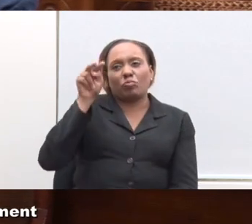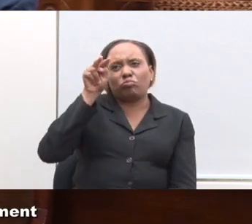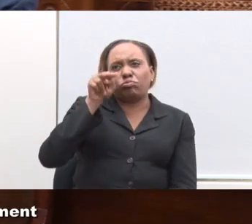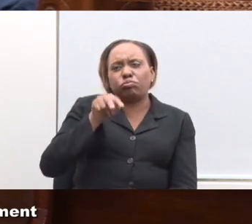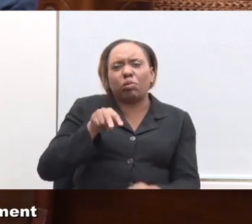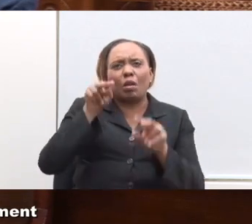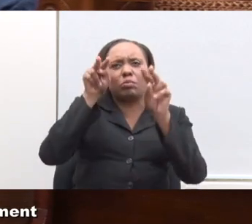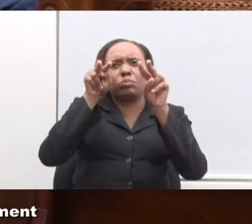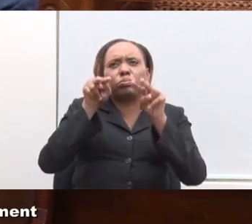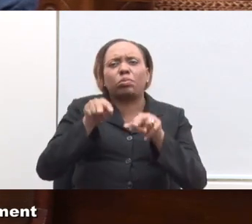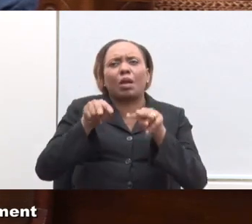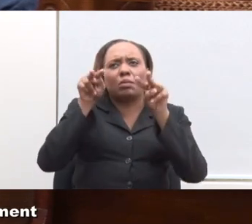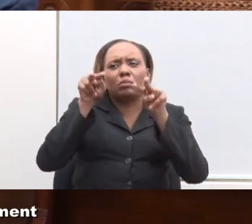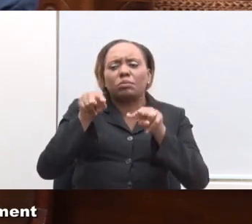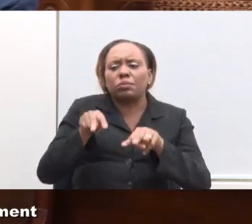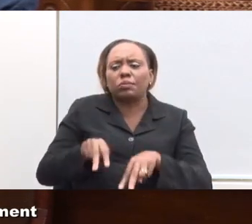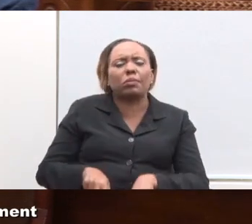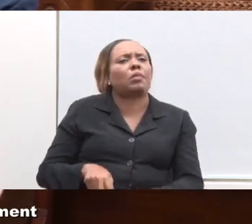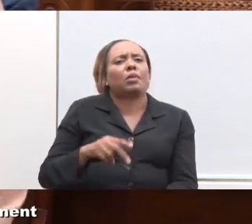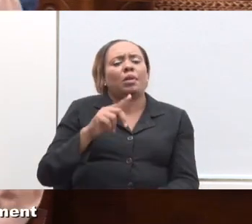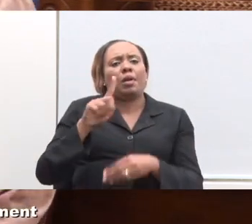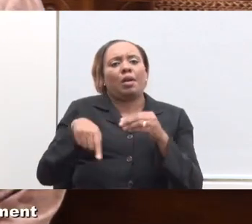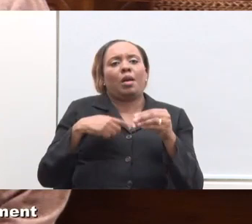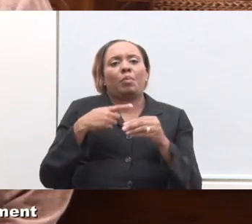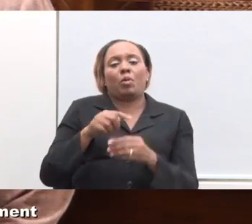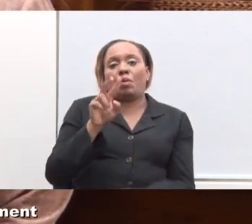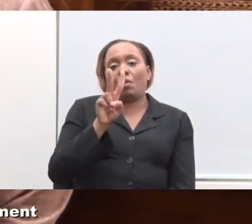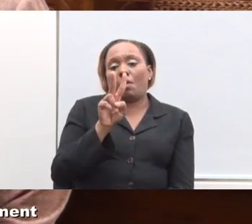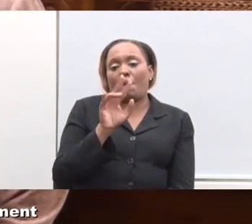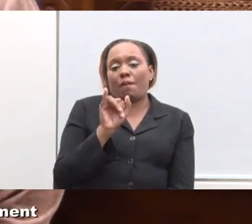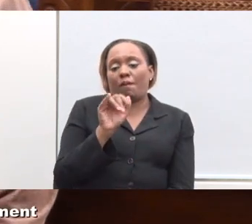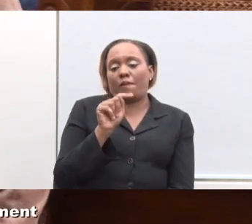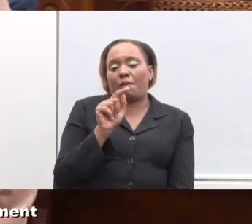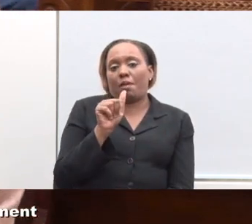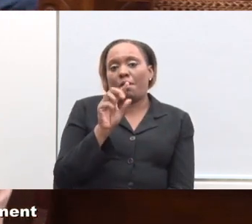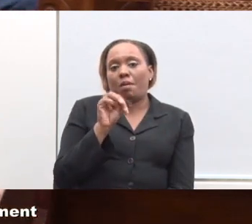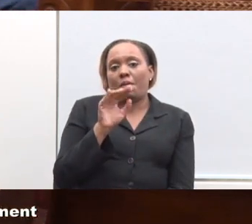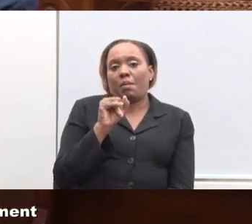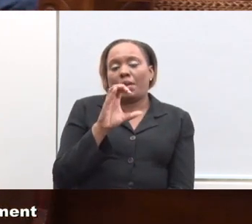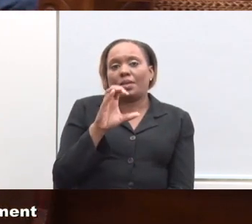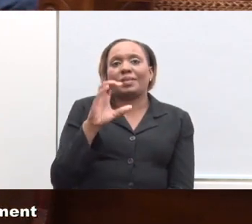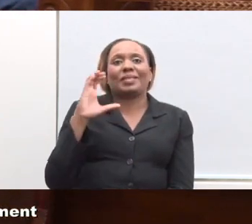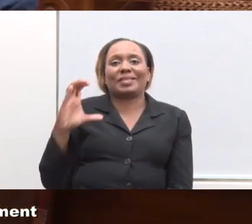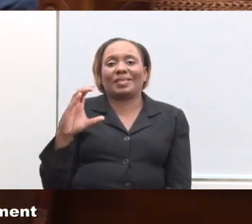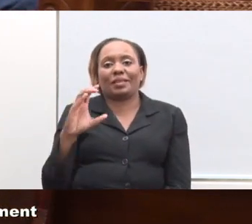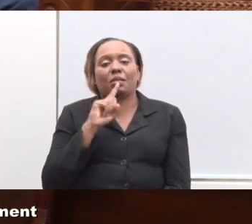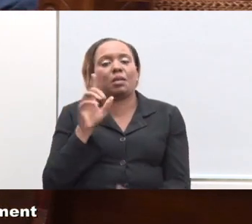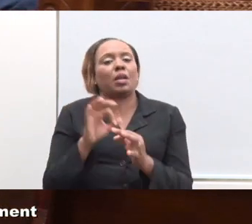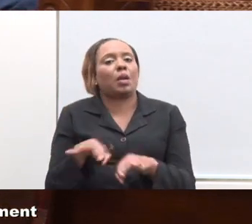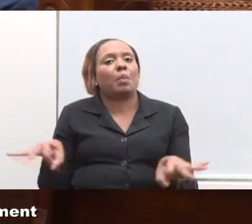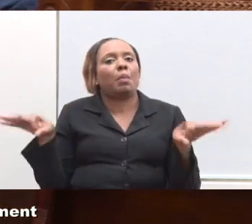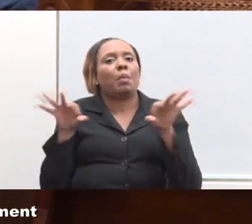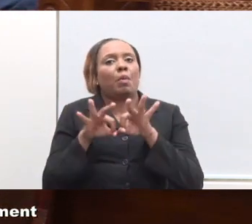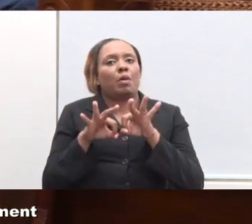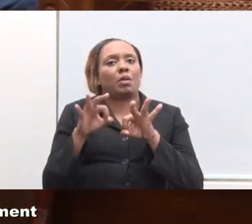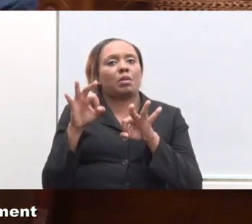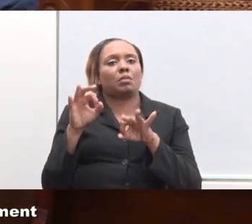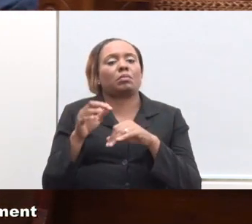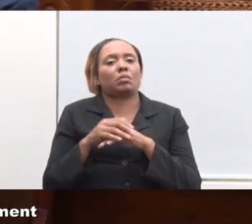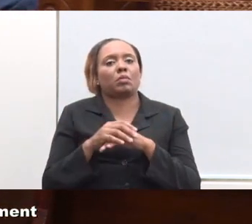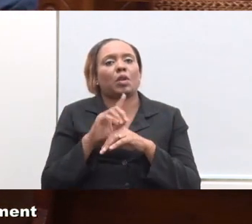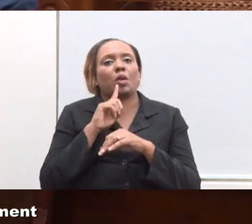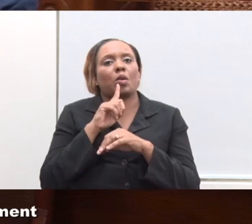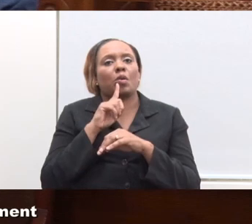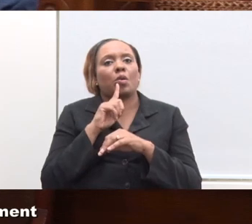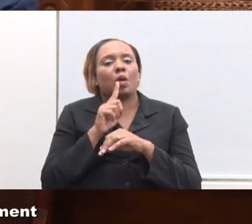help, in addition to boosting the immune system in being able to fight the pandemic, which is why there's commentary about how